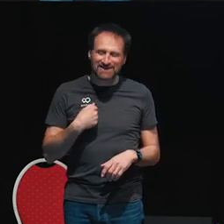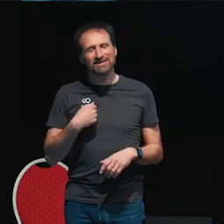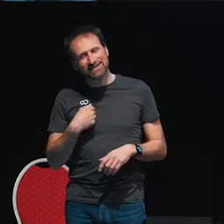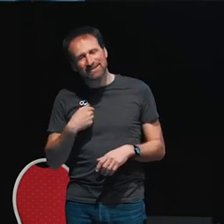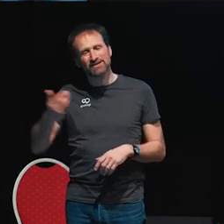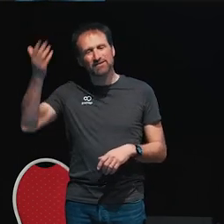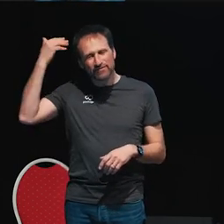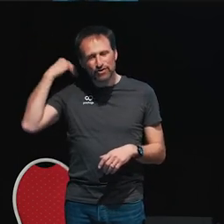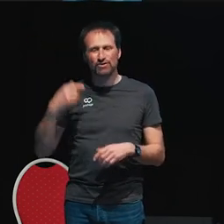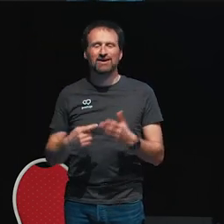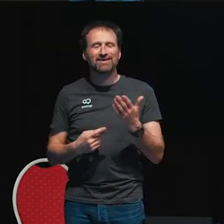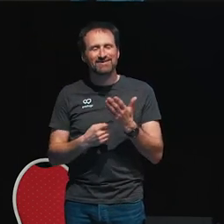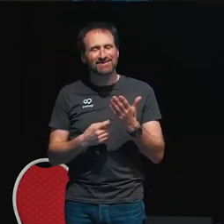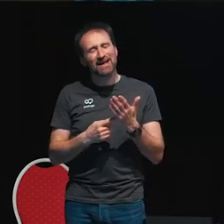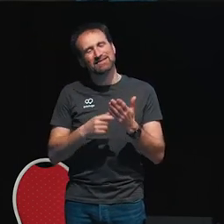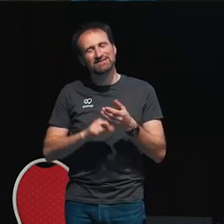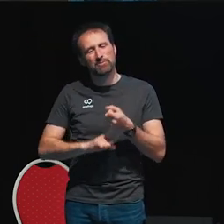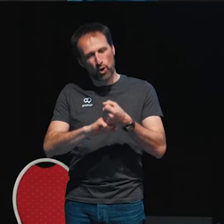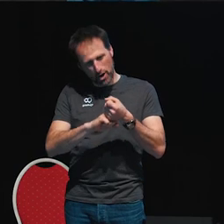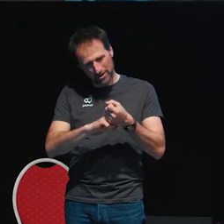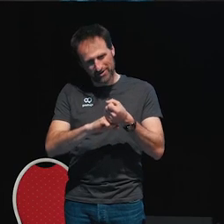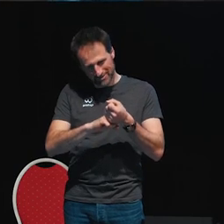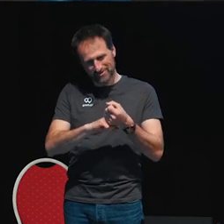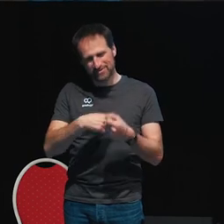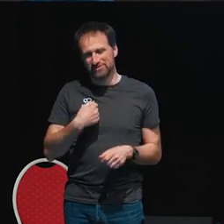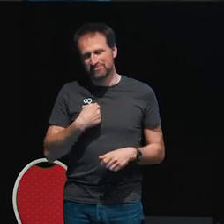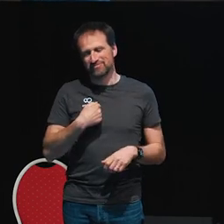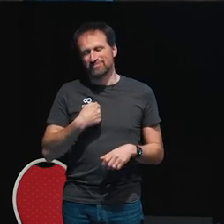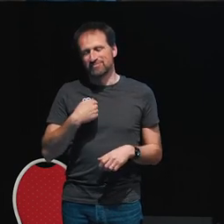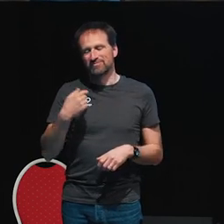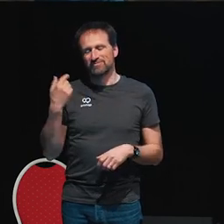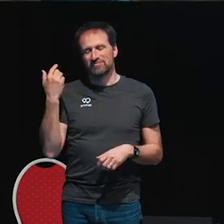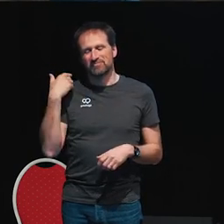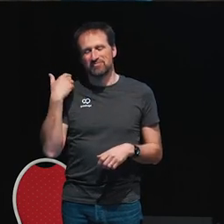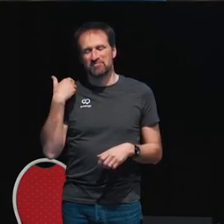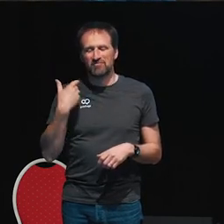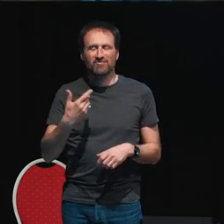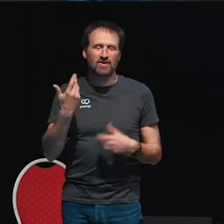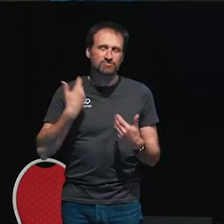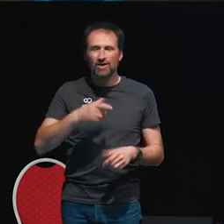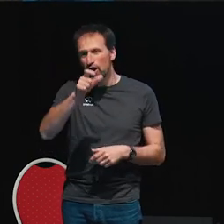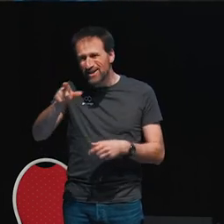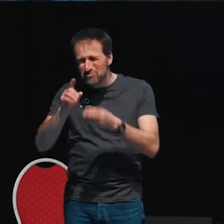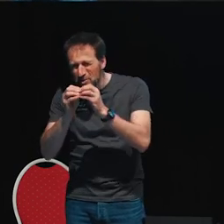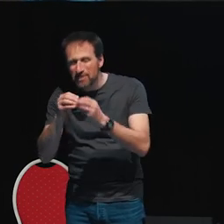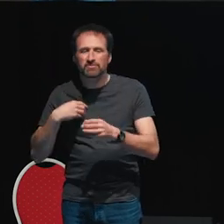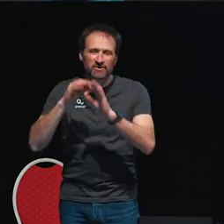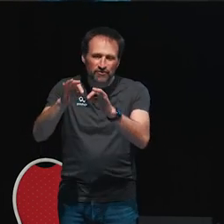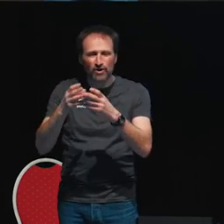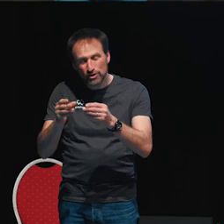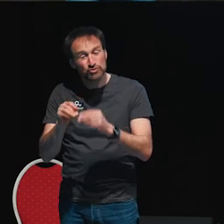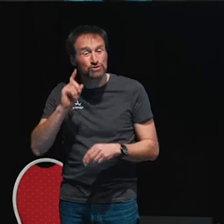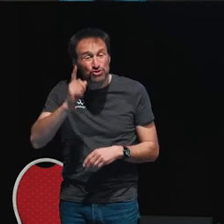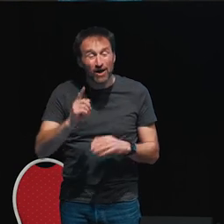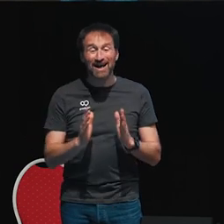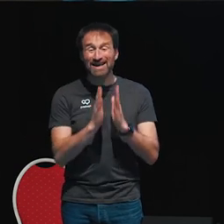I'm a former tech support rep gone rogue. I got tired of not being able to solve people's problems. I actually went to school for church music, so